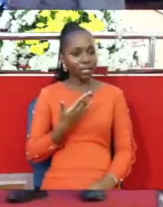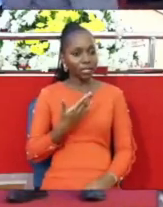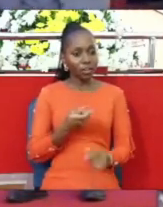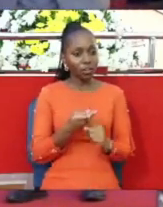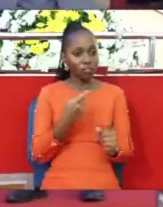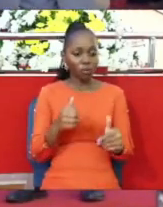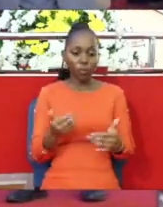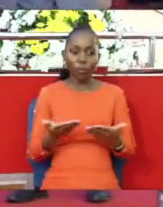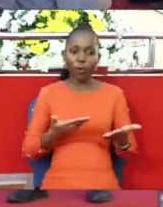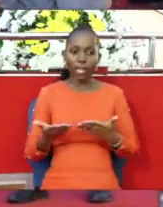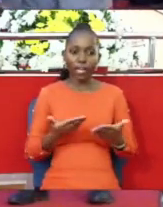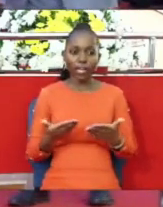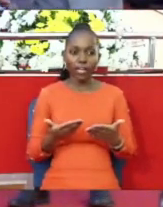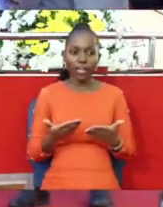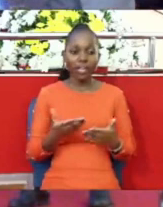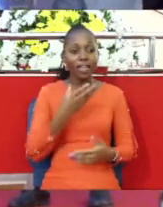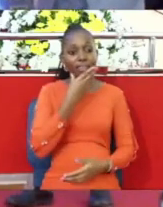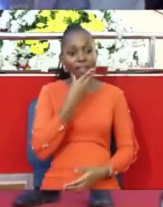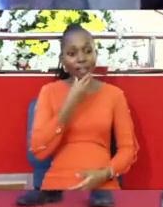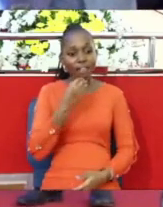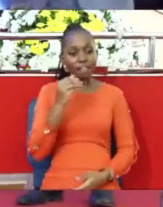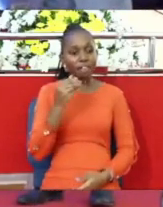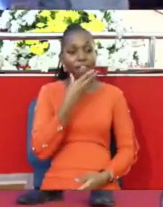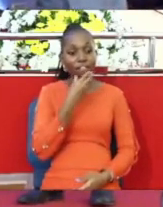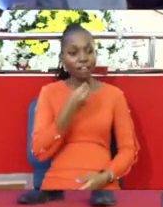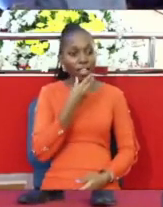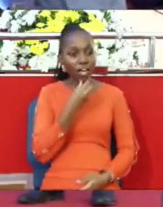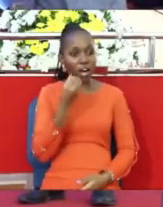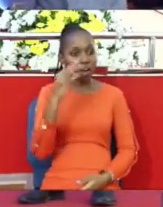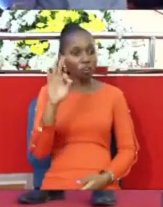nimeitwa kufuatia of my mother. Baba ya mama yangu.